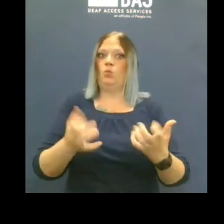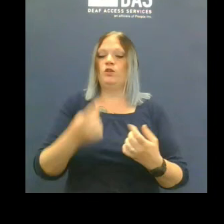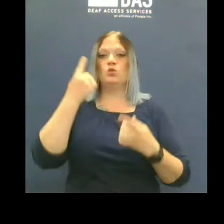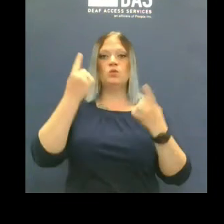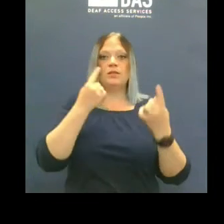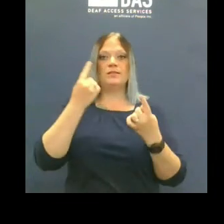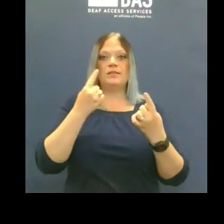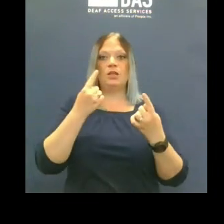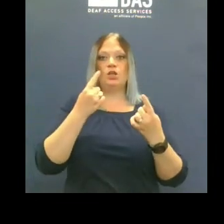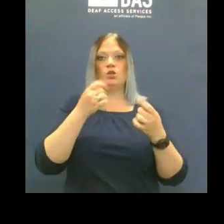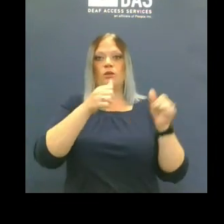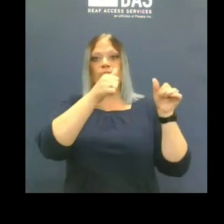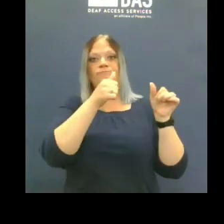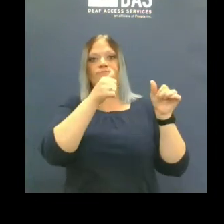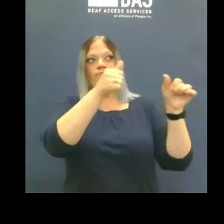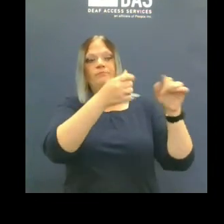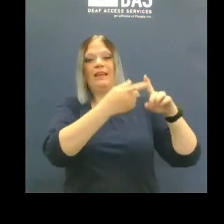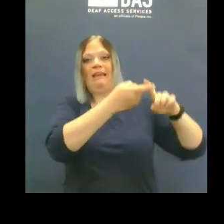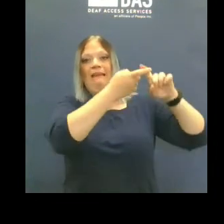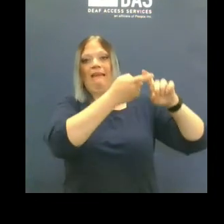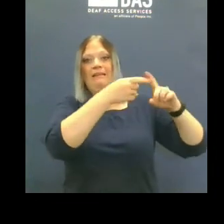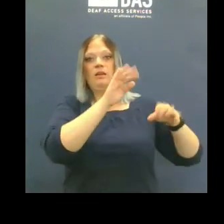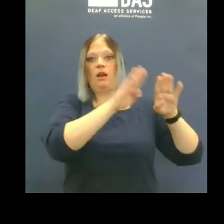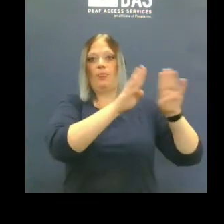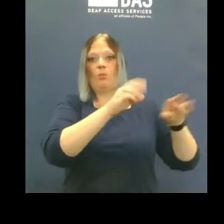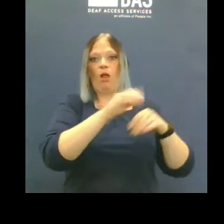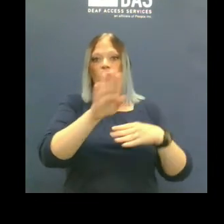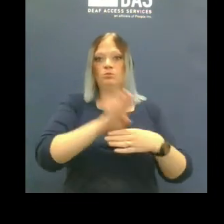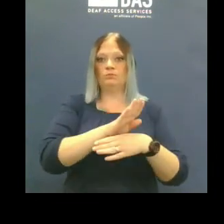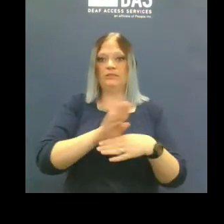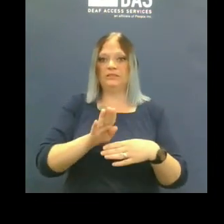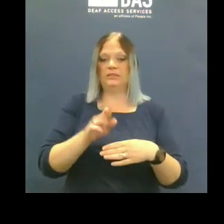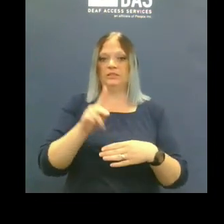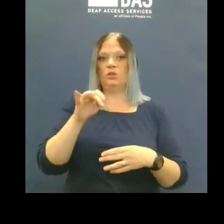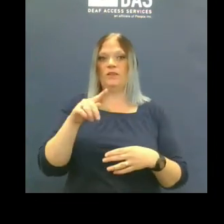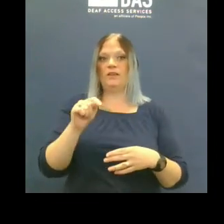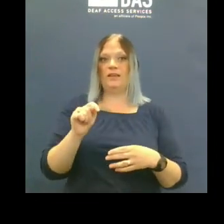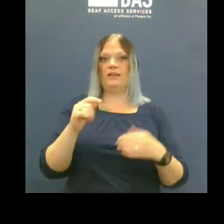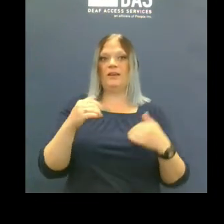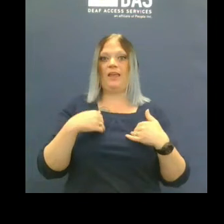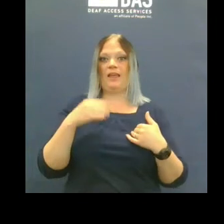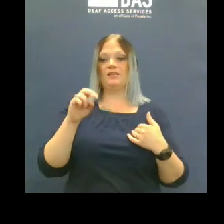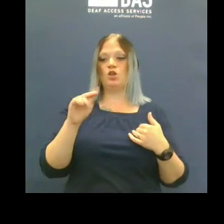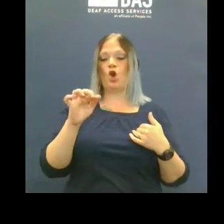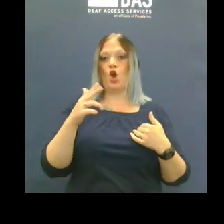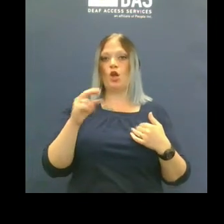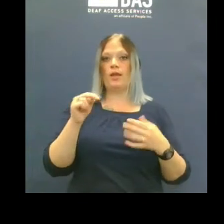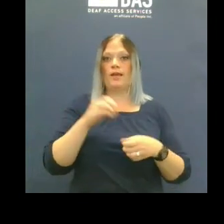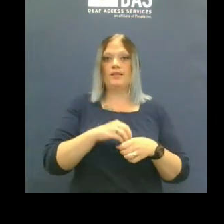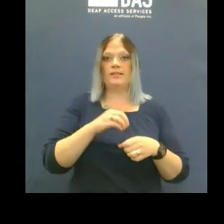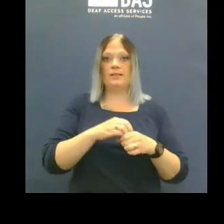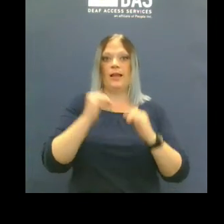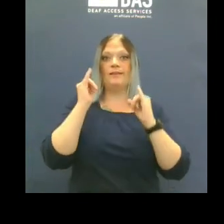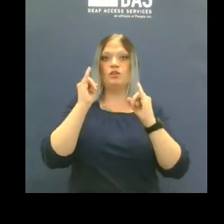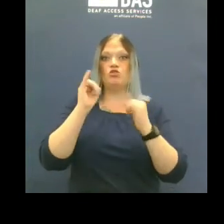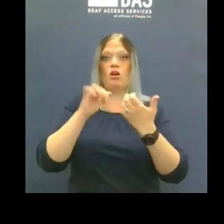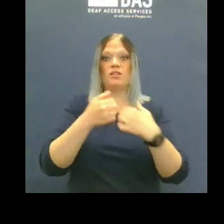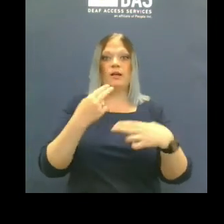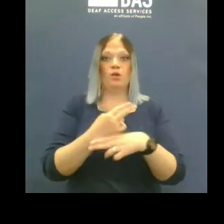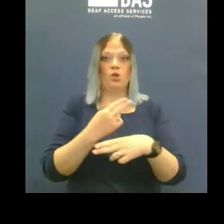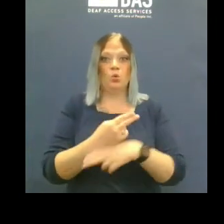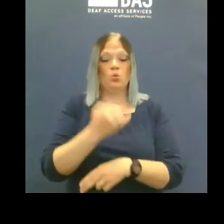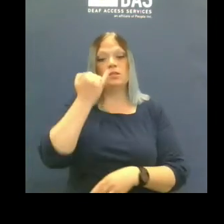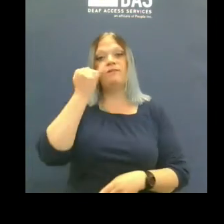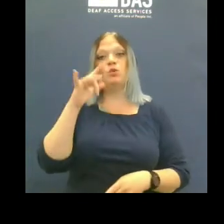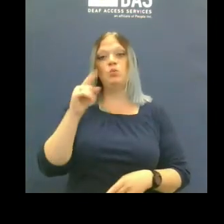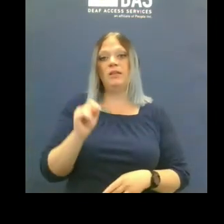consider hanging these kits in your businesses. So these kits have a Narcan in them and instructions how to use it if you need